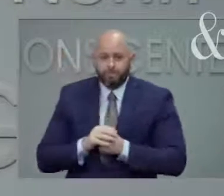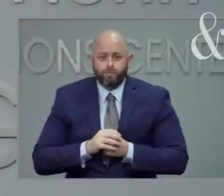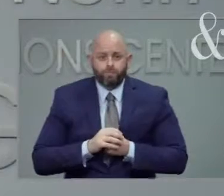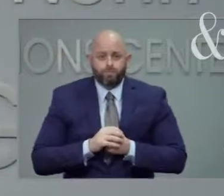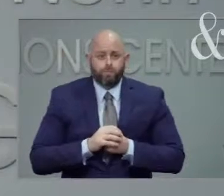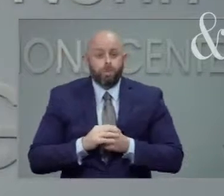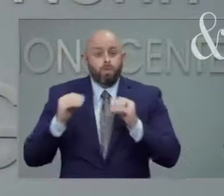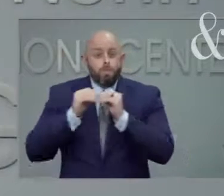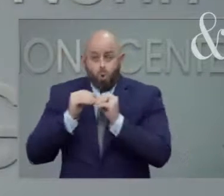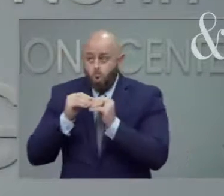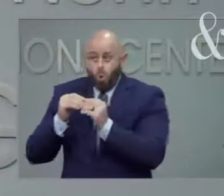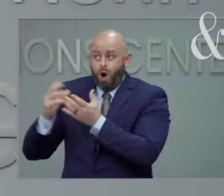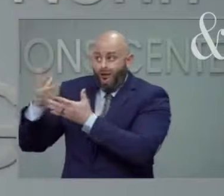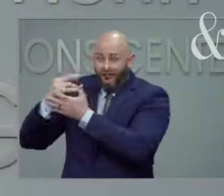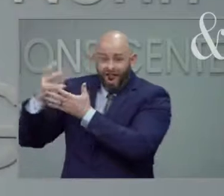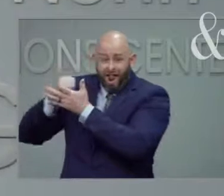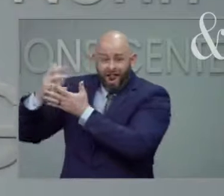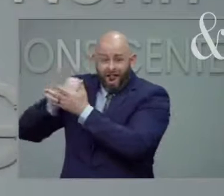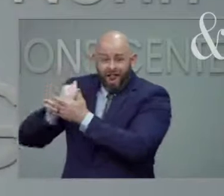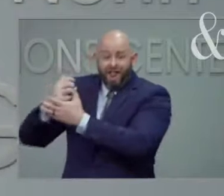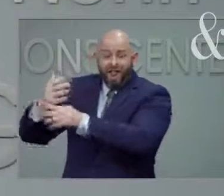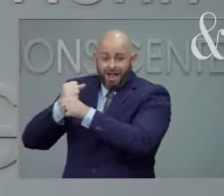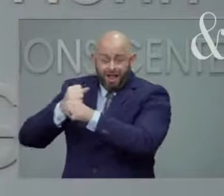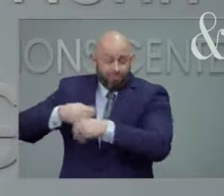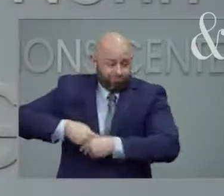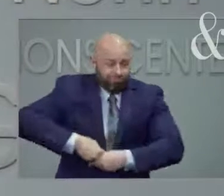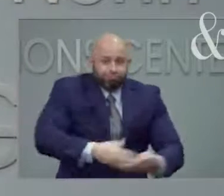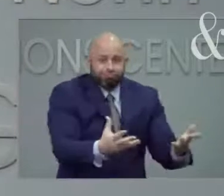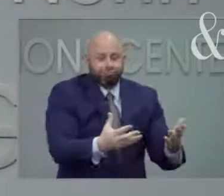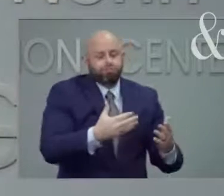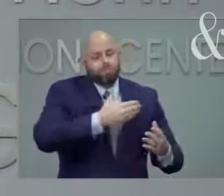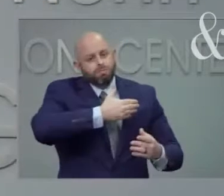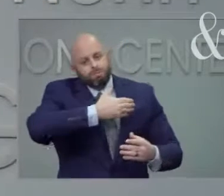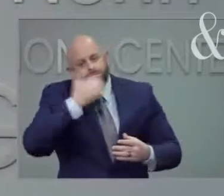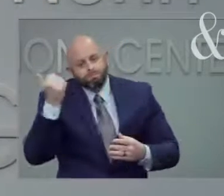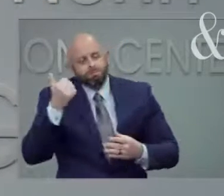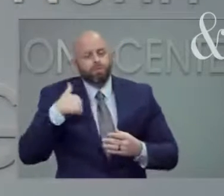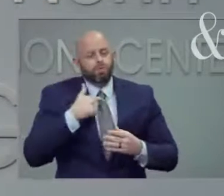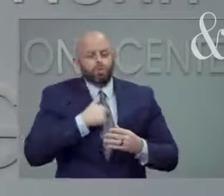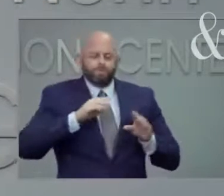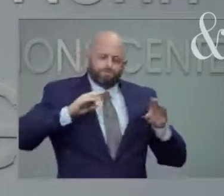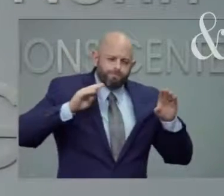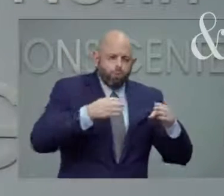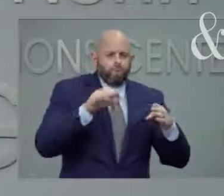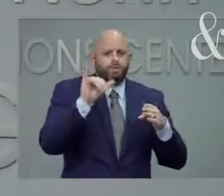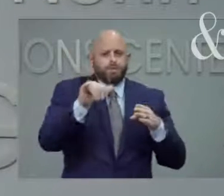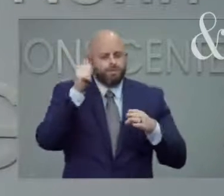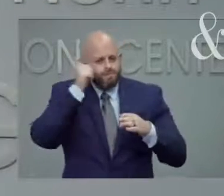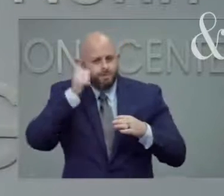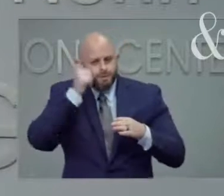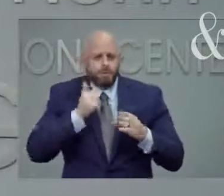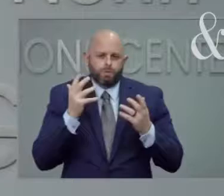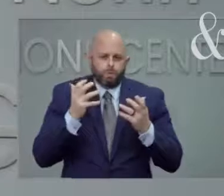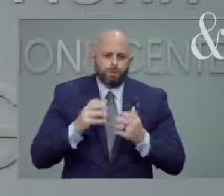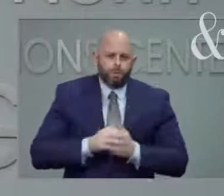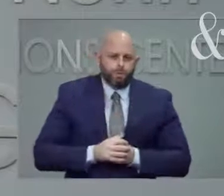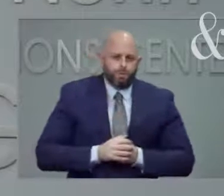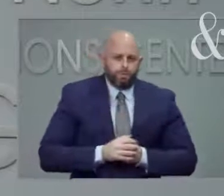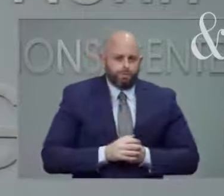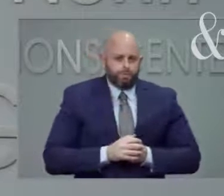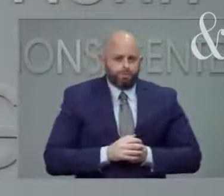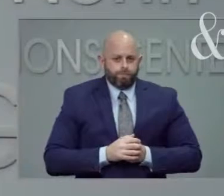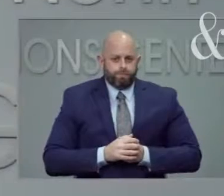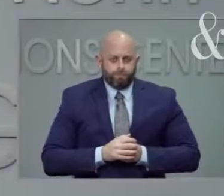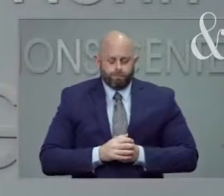vaccines we can get, the better off we are, and we're going to keep pushing for that every day. Now, I